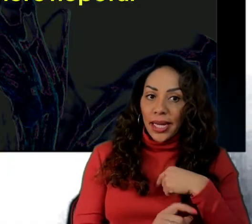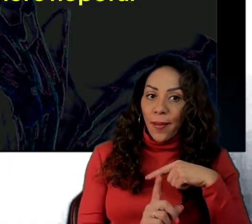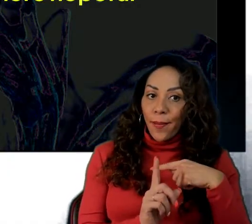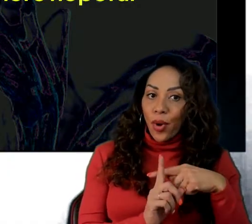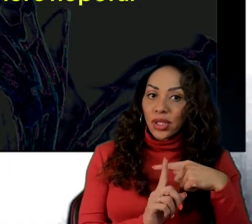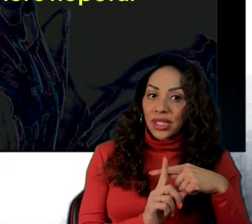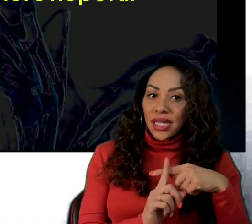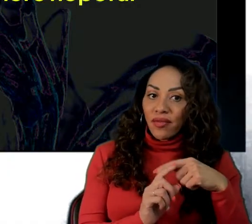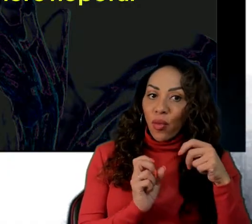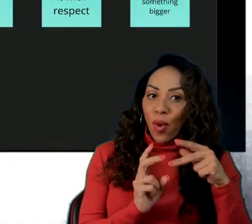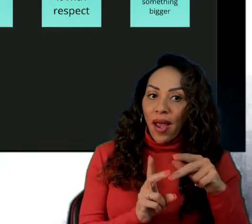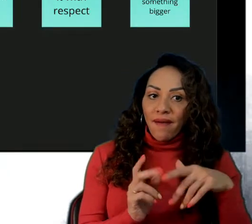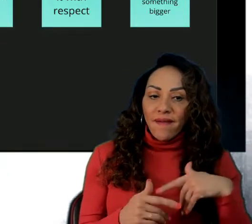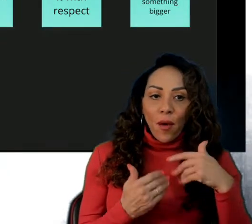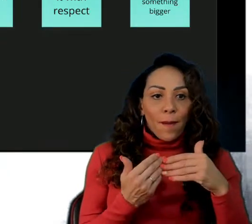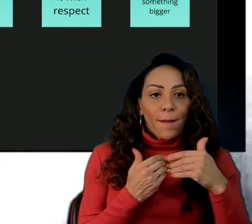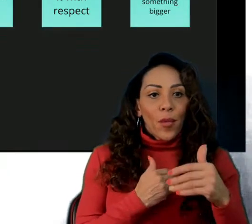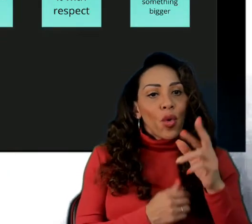hopeful.